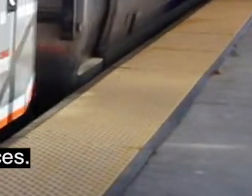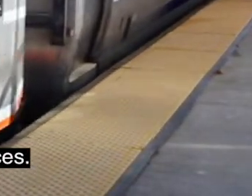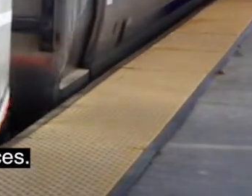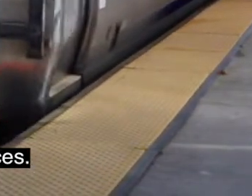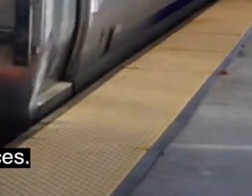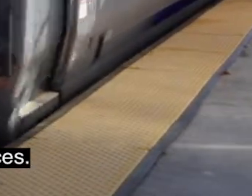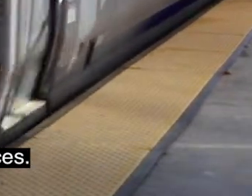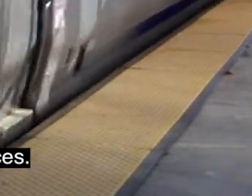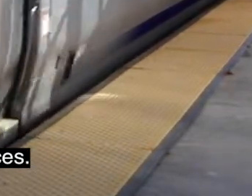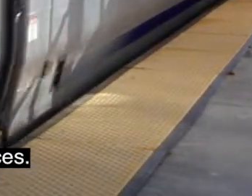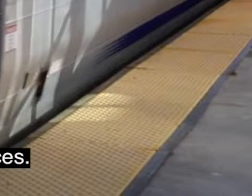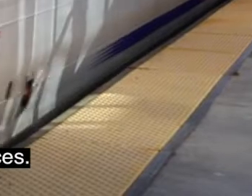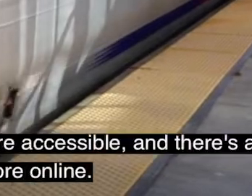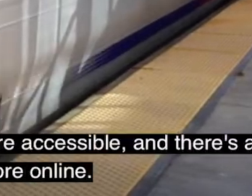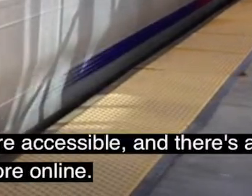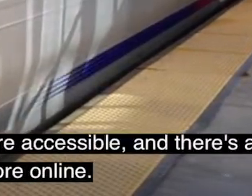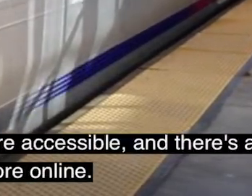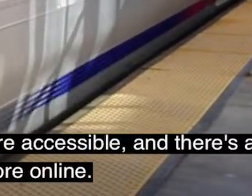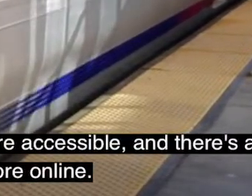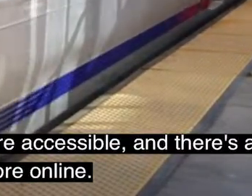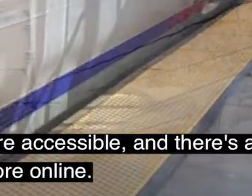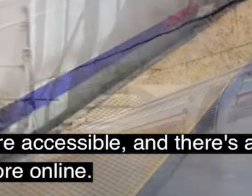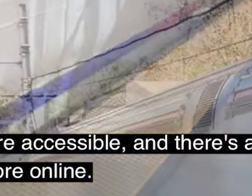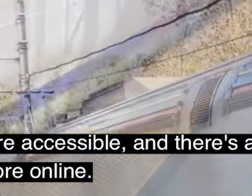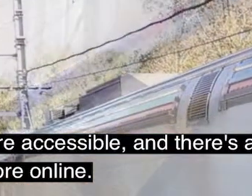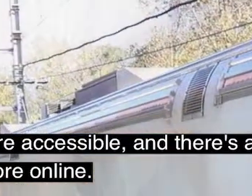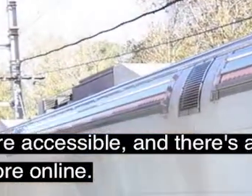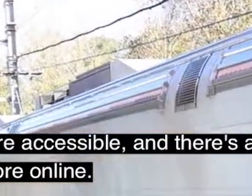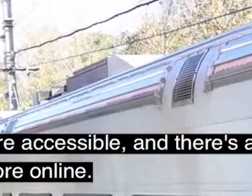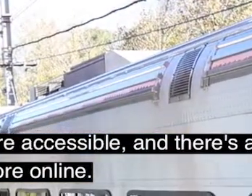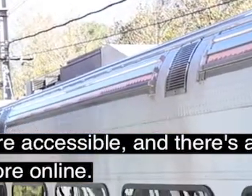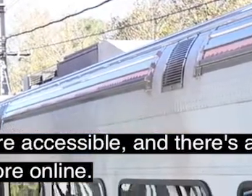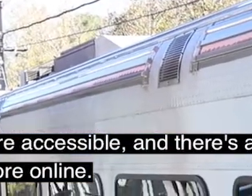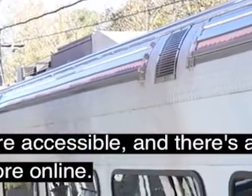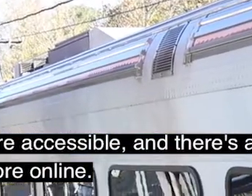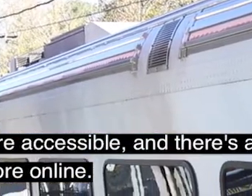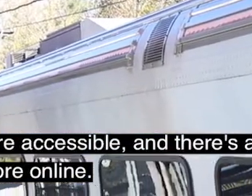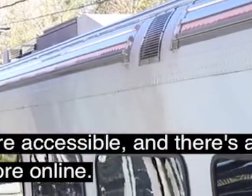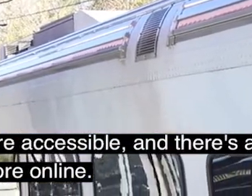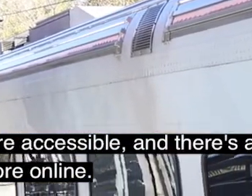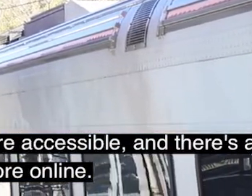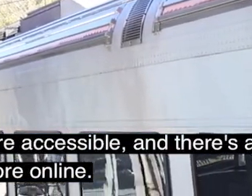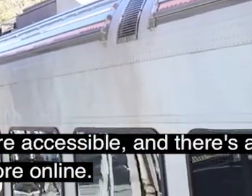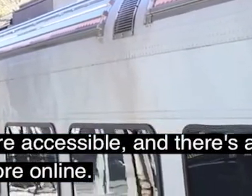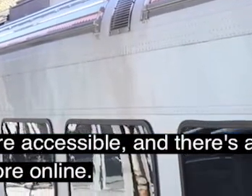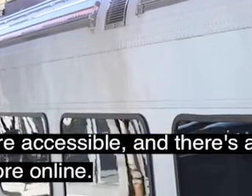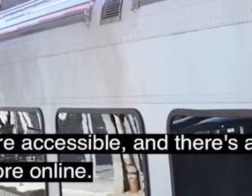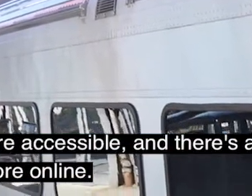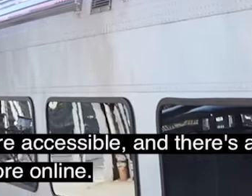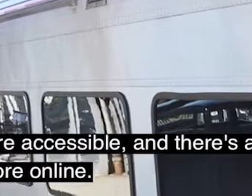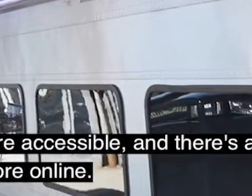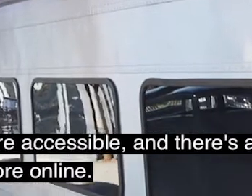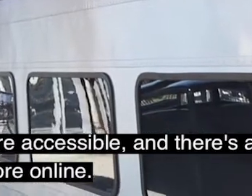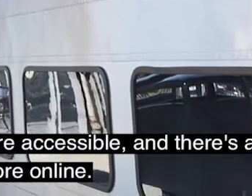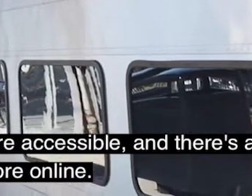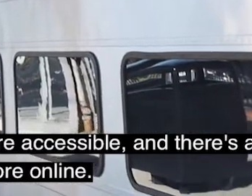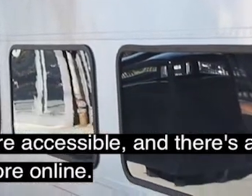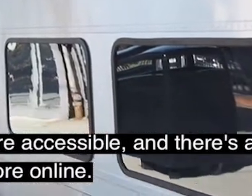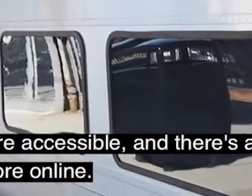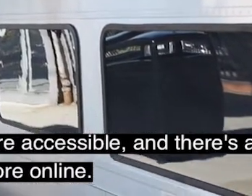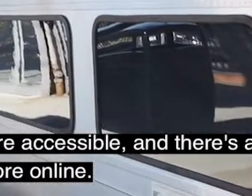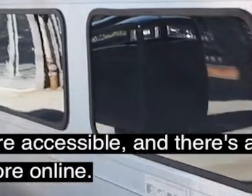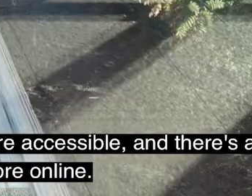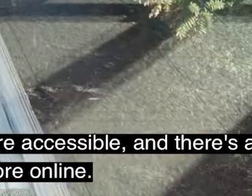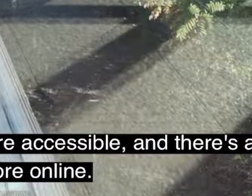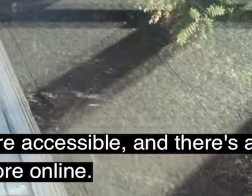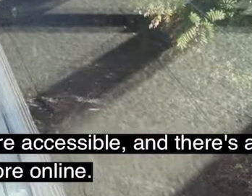look at our accessible rail services. Many of the 166 rail stations served by New Jersey Transit are accessible,